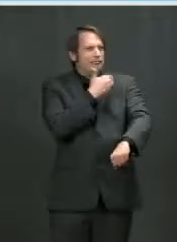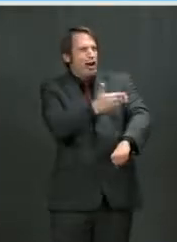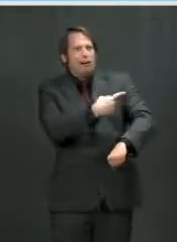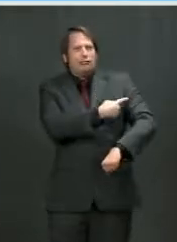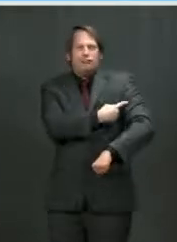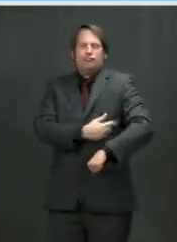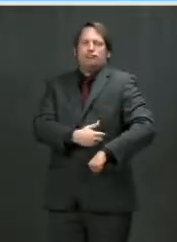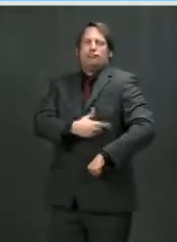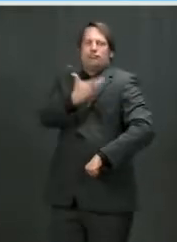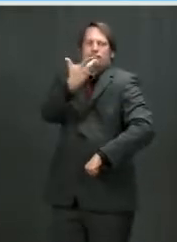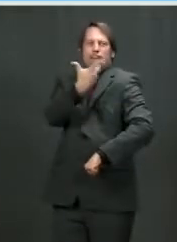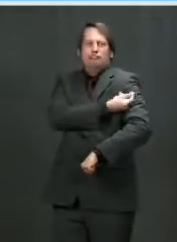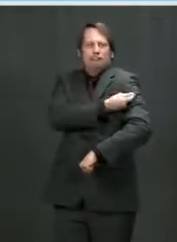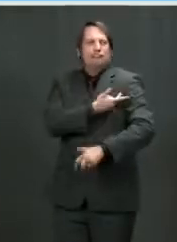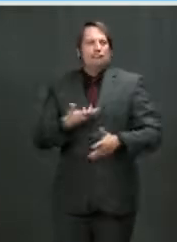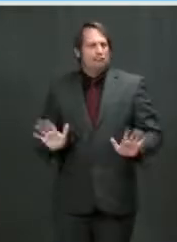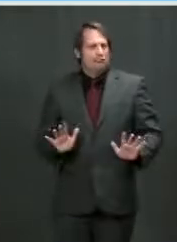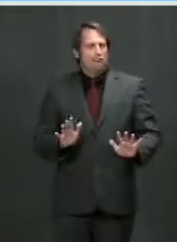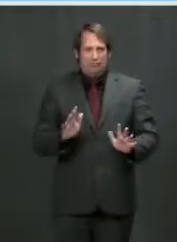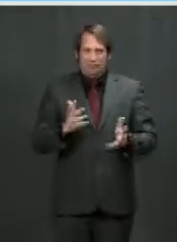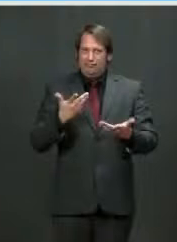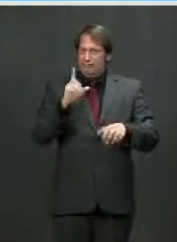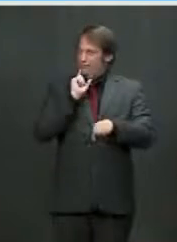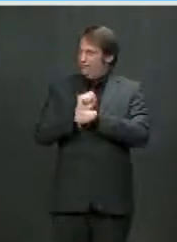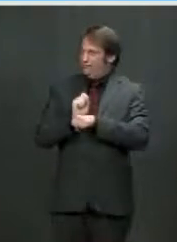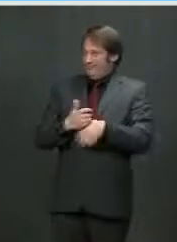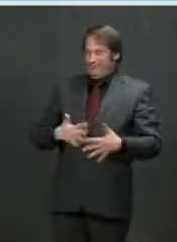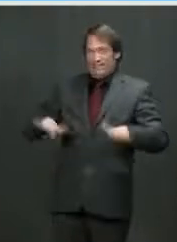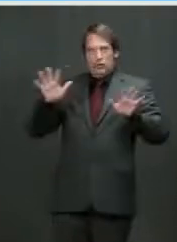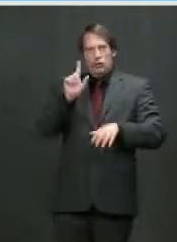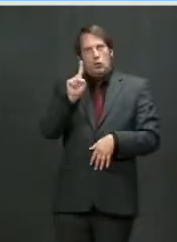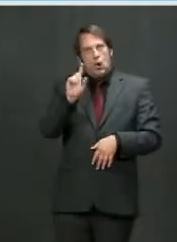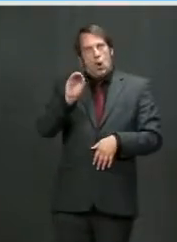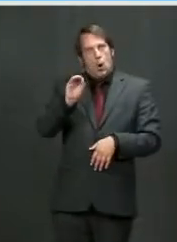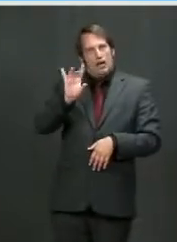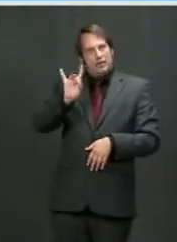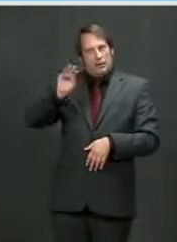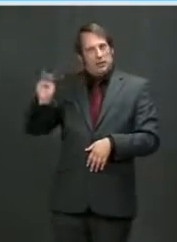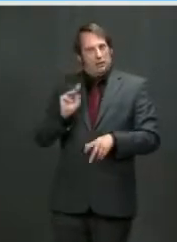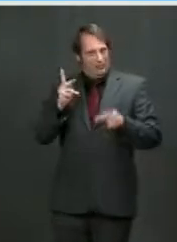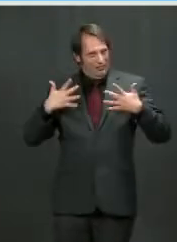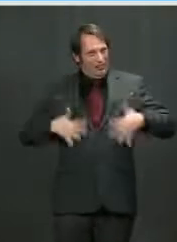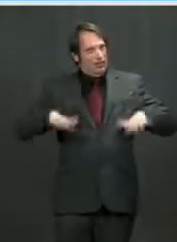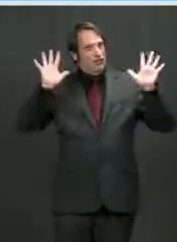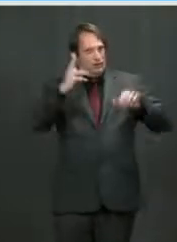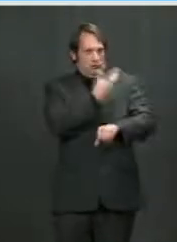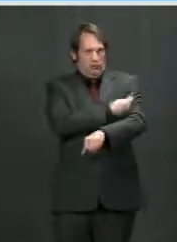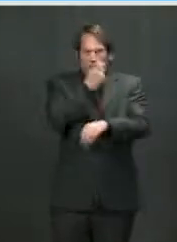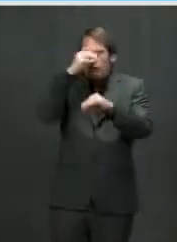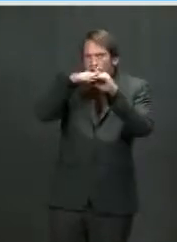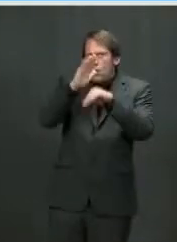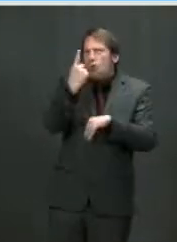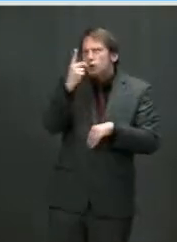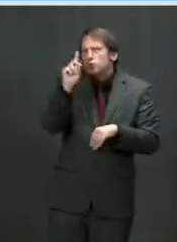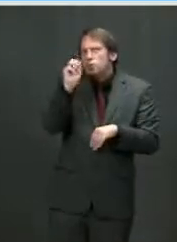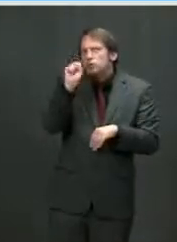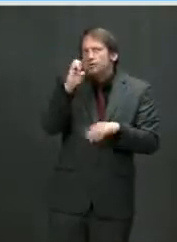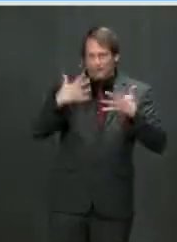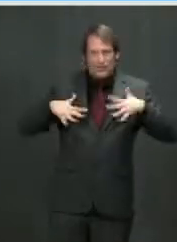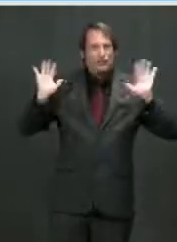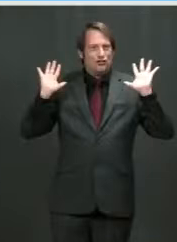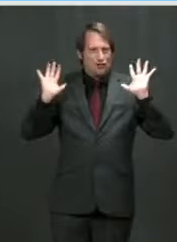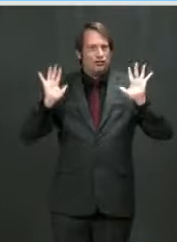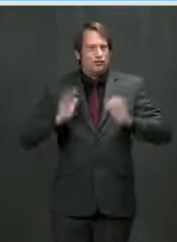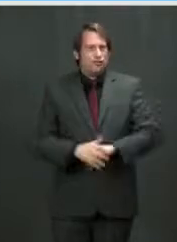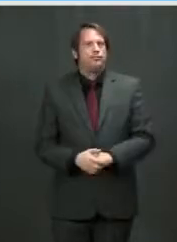108 million people who have already received at least one dose. I want to close by acknowledging